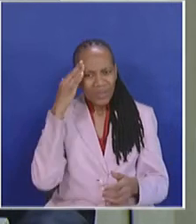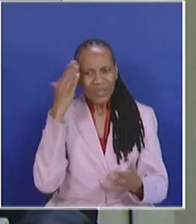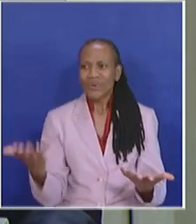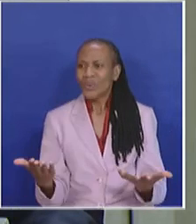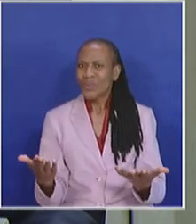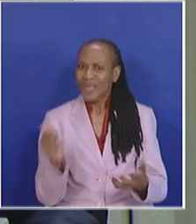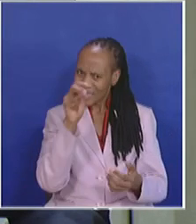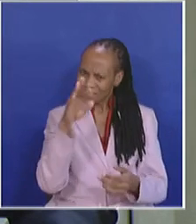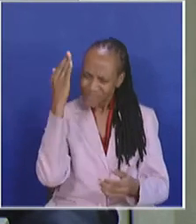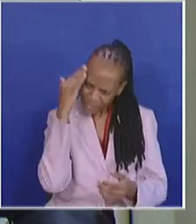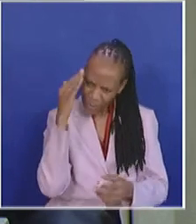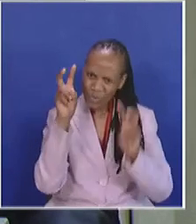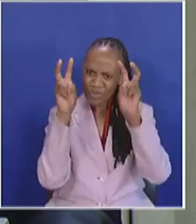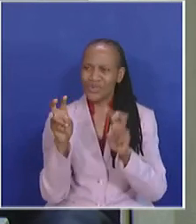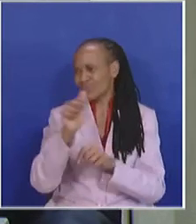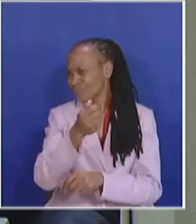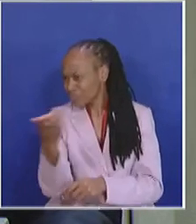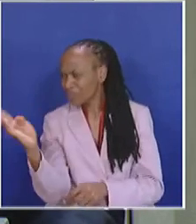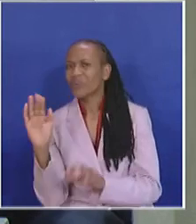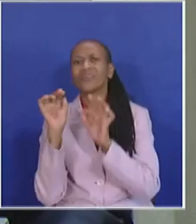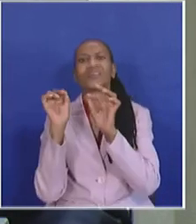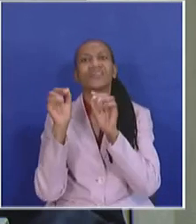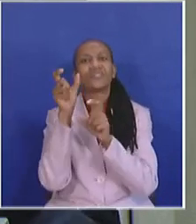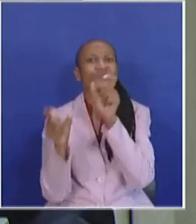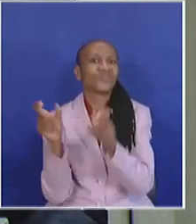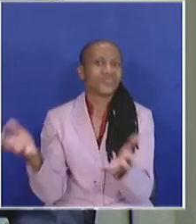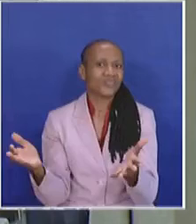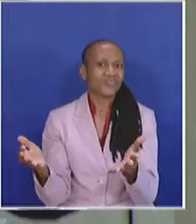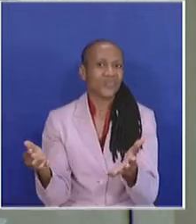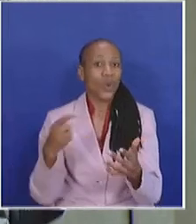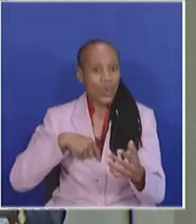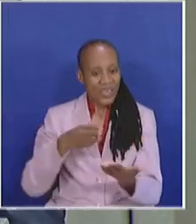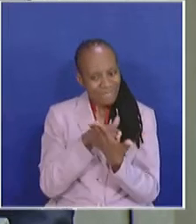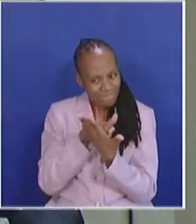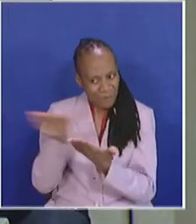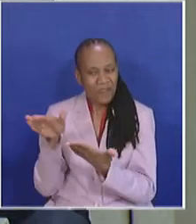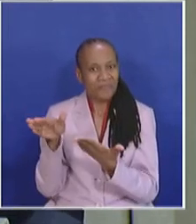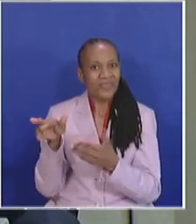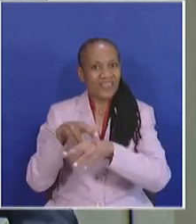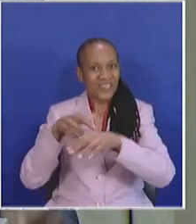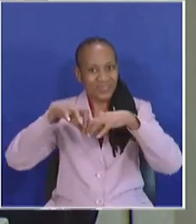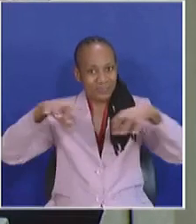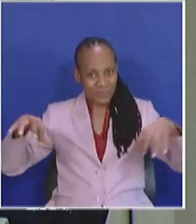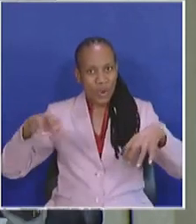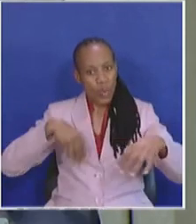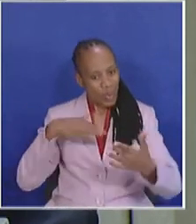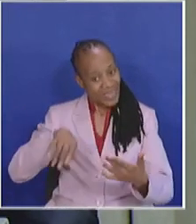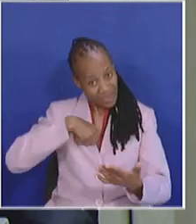the ANC. We are undoing the legacy of apartheid colonial rule. Let me tell you,